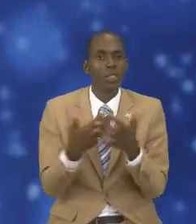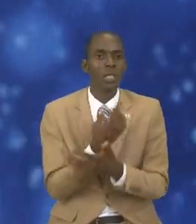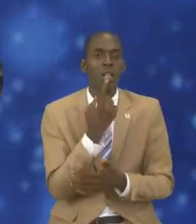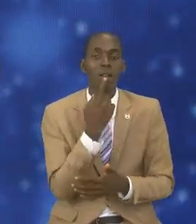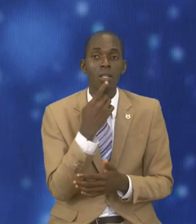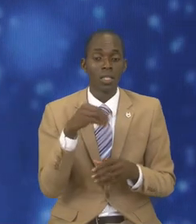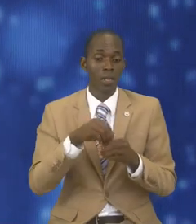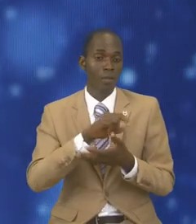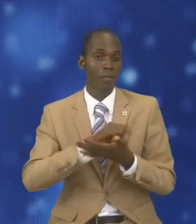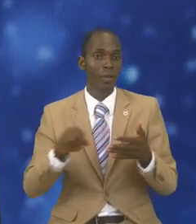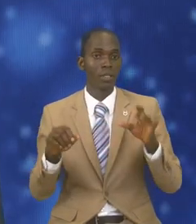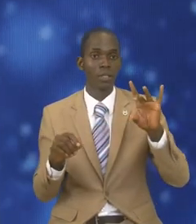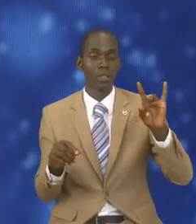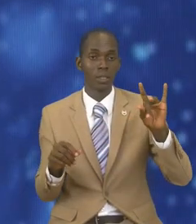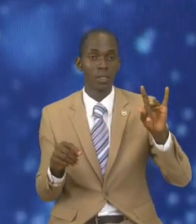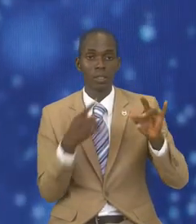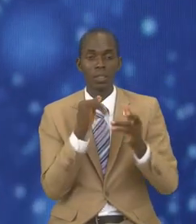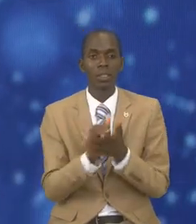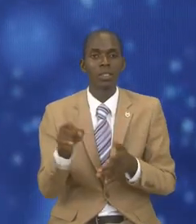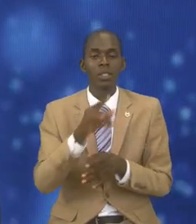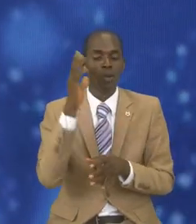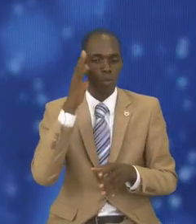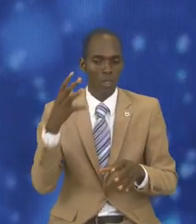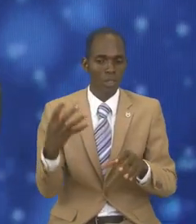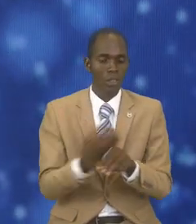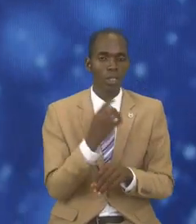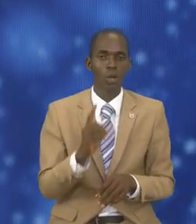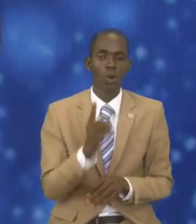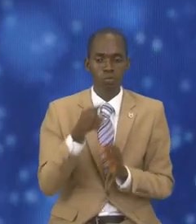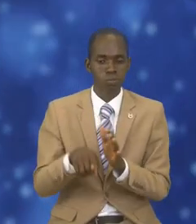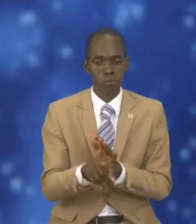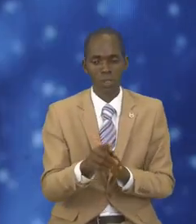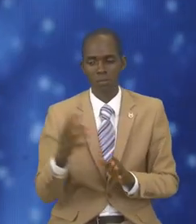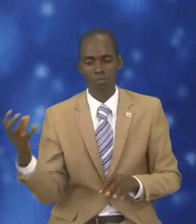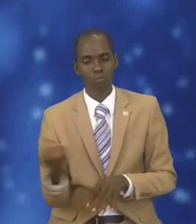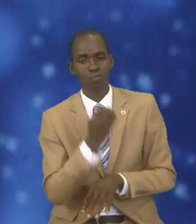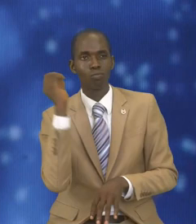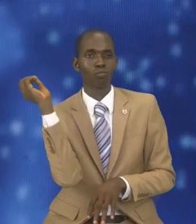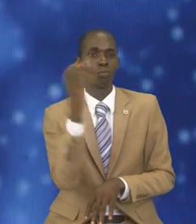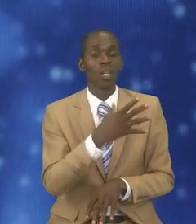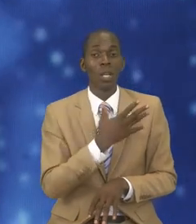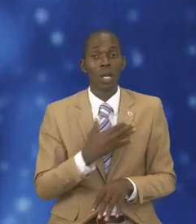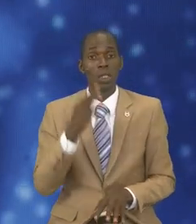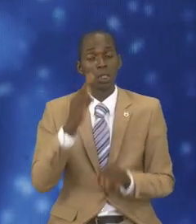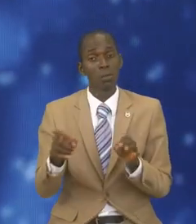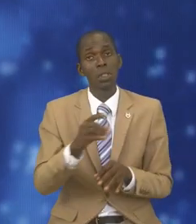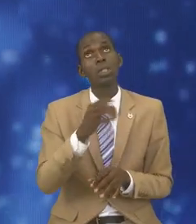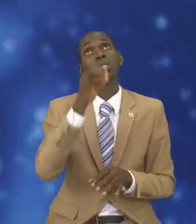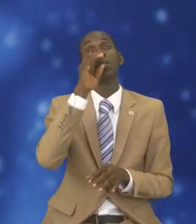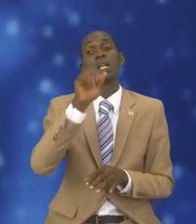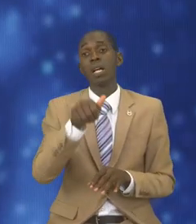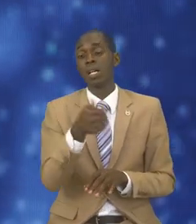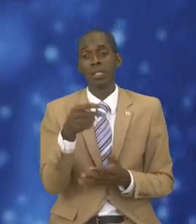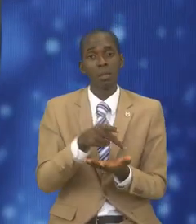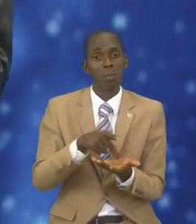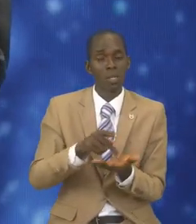it says, they shall take off serpents, throw them away. And if they drink any deadly thing, it shall not